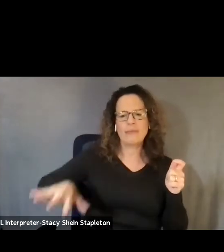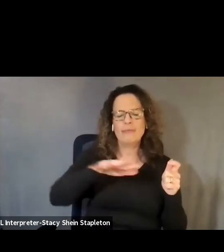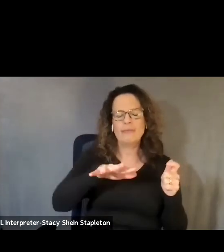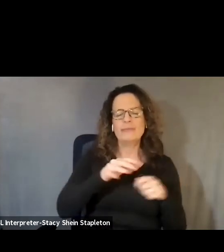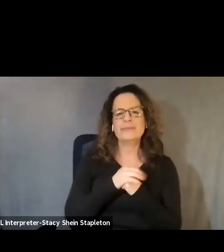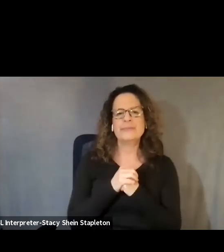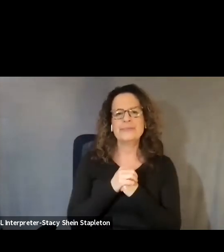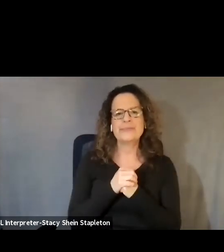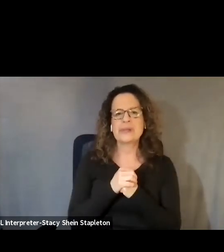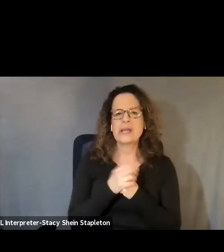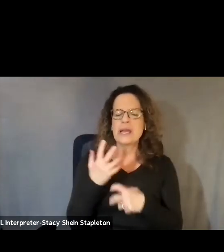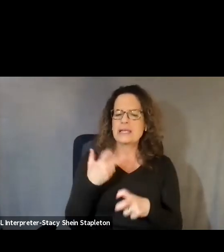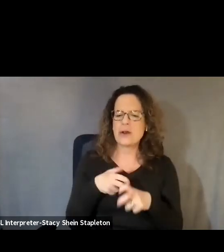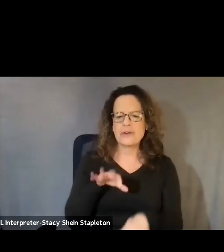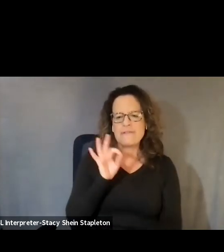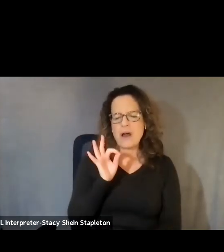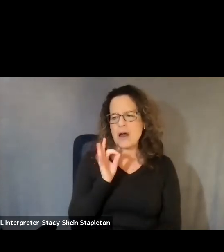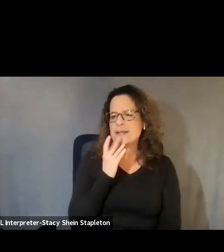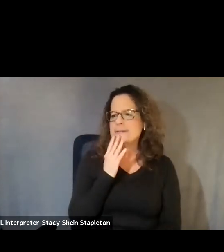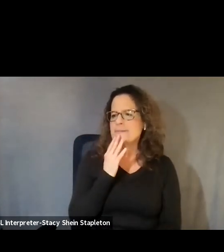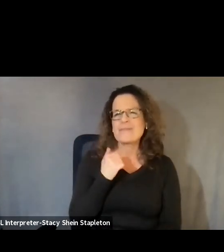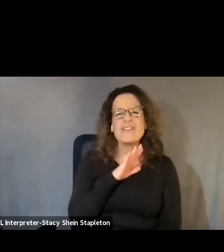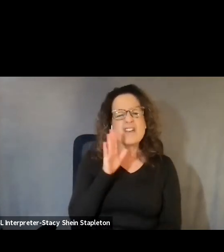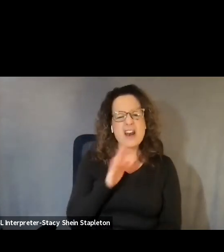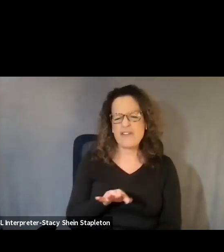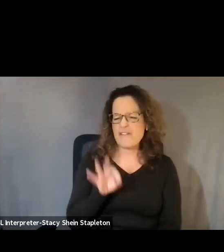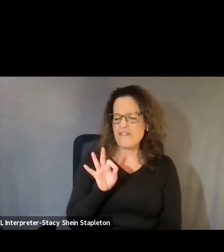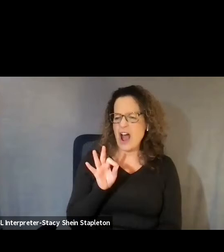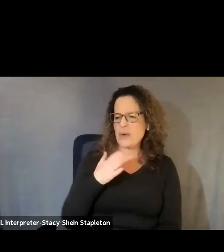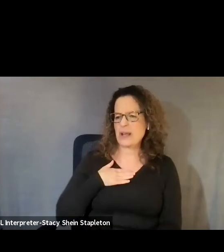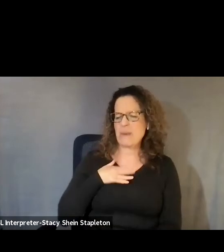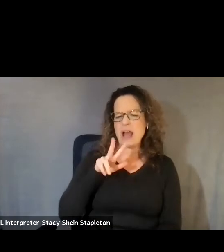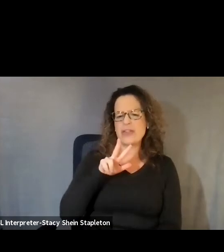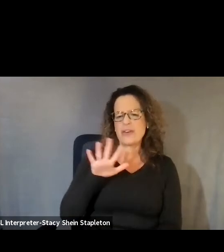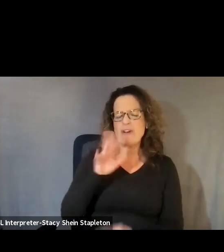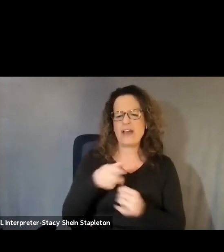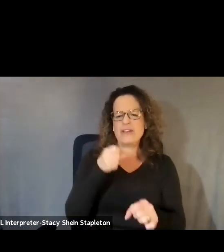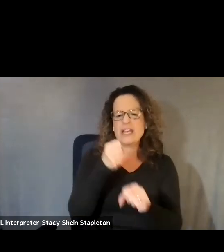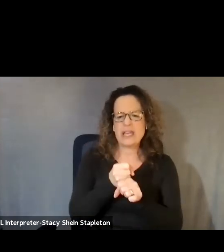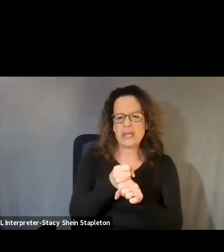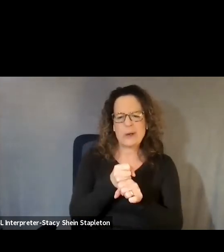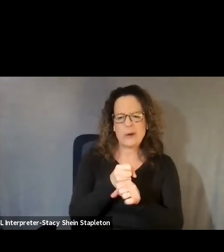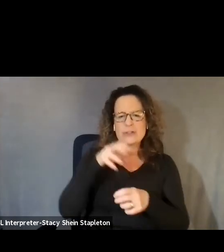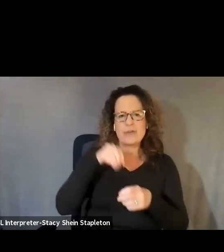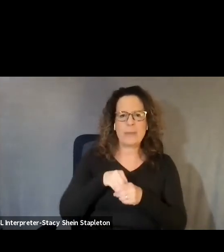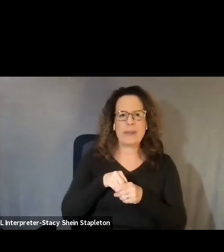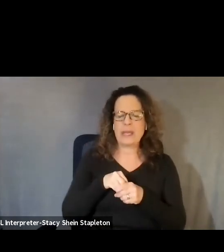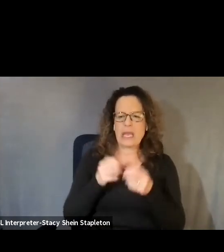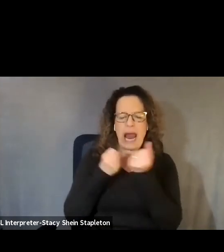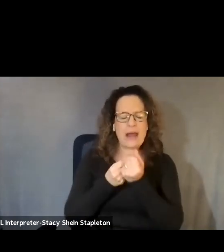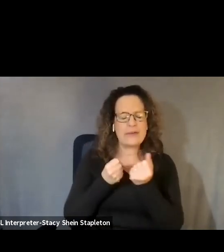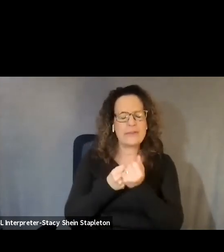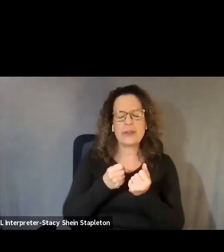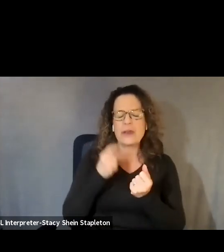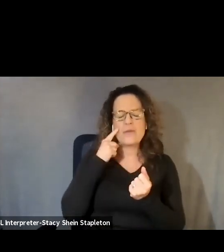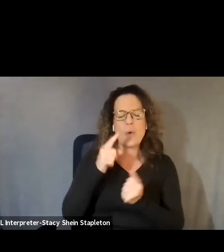It's hard to find. In fact, I have never found in my 35 years of being a Great Lakes advocate, I have